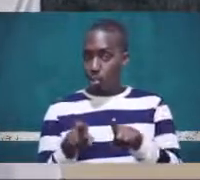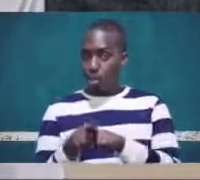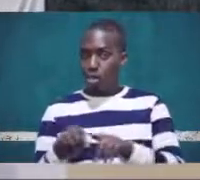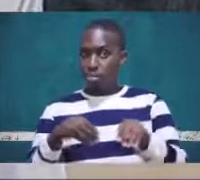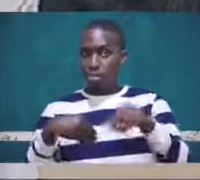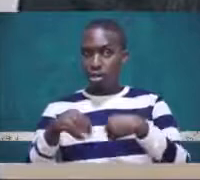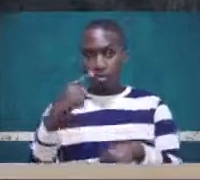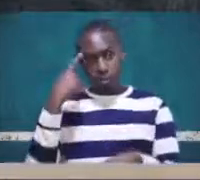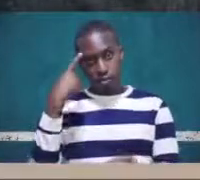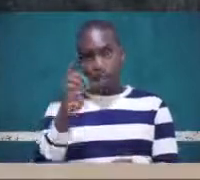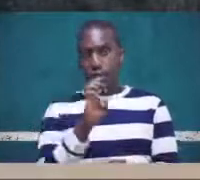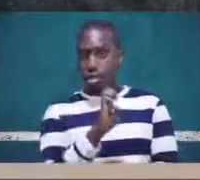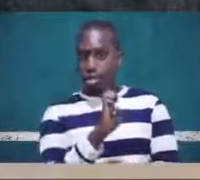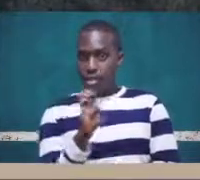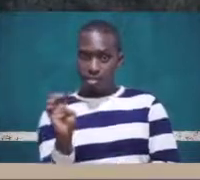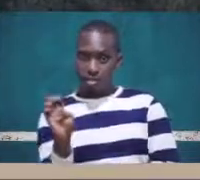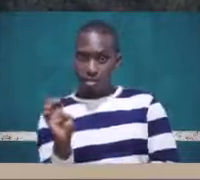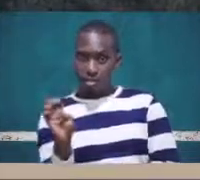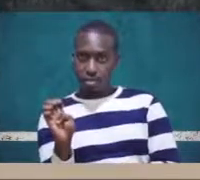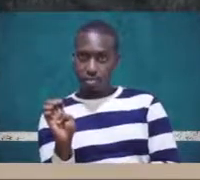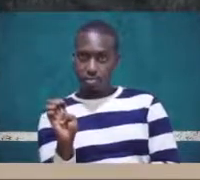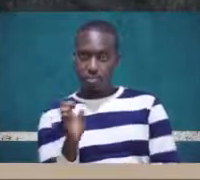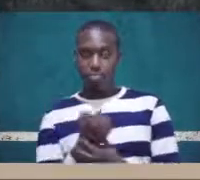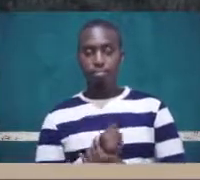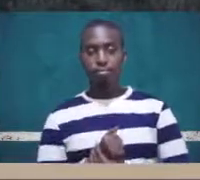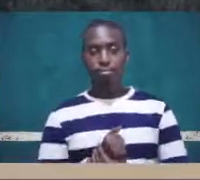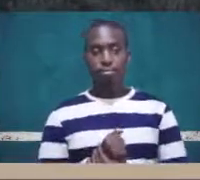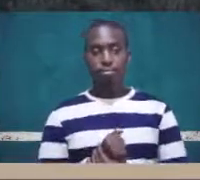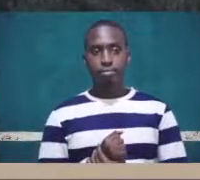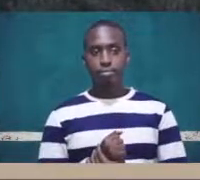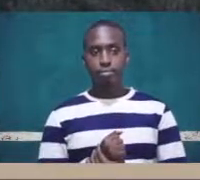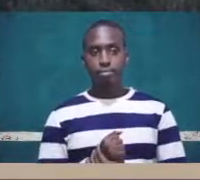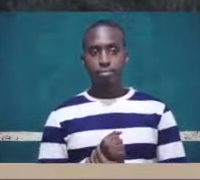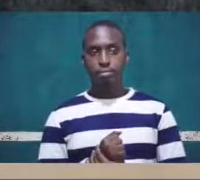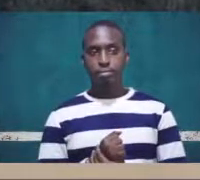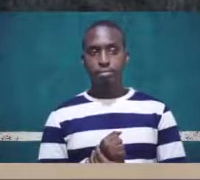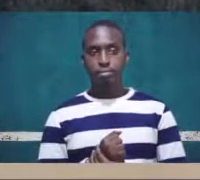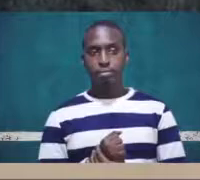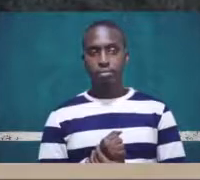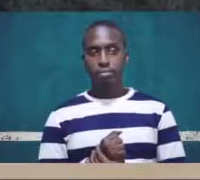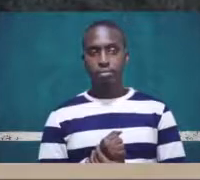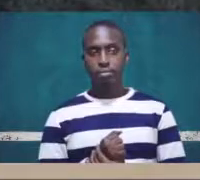for Eastern. Common market for Eastern